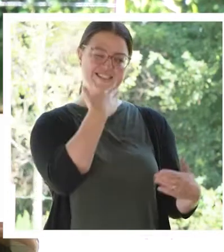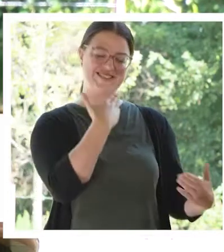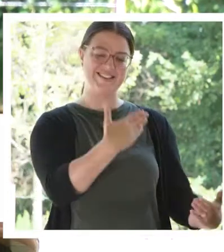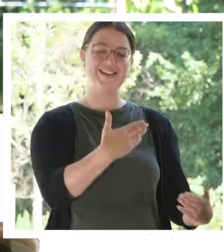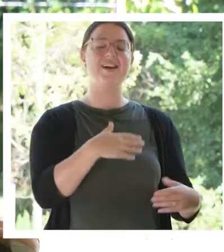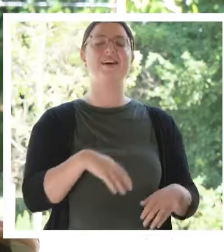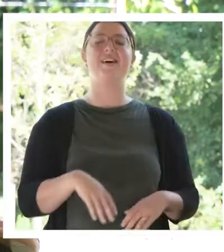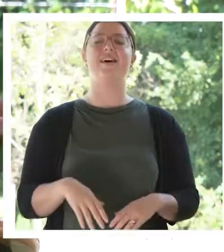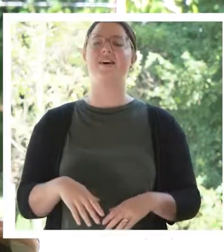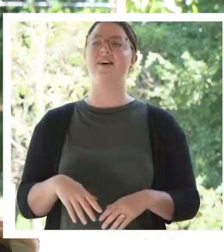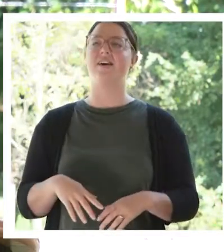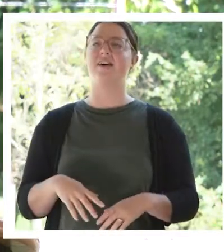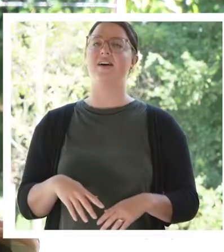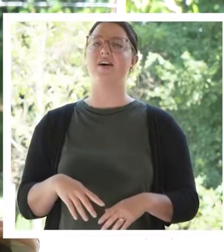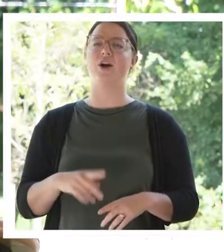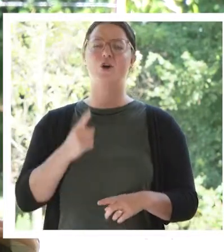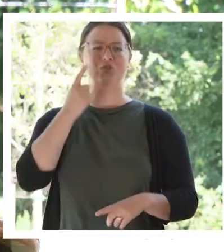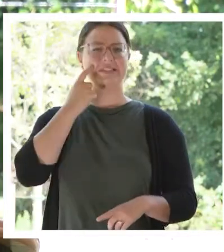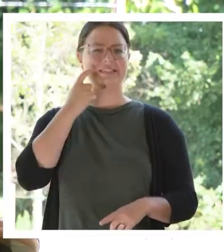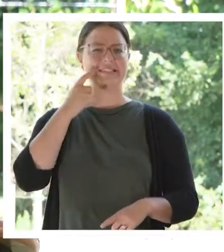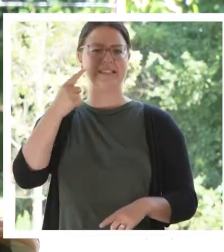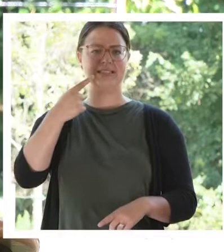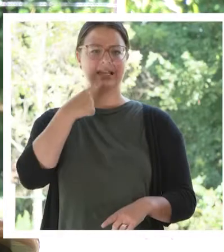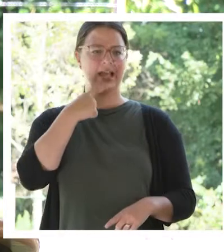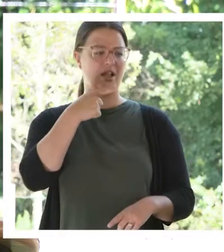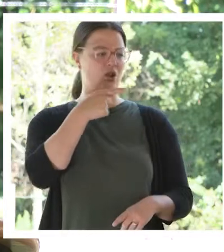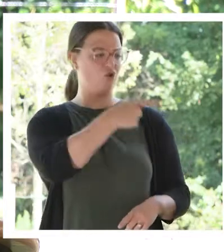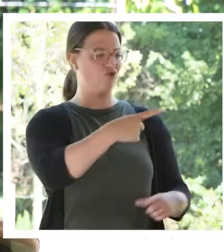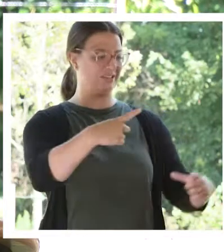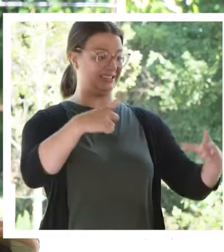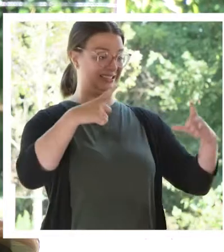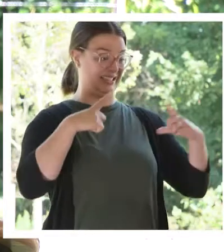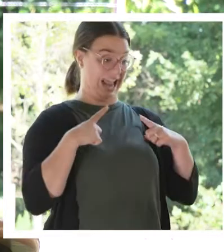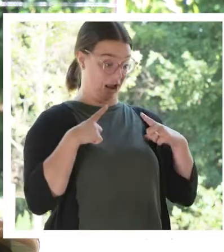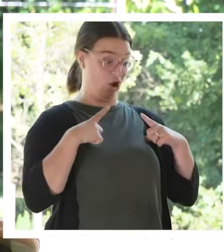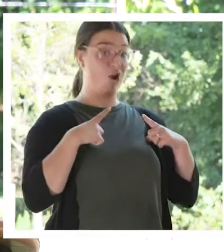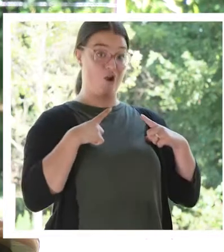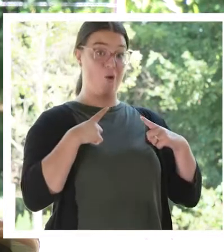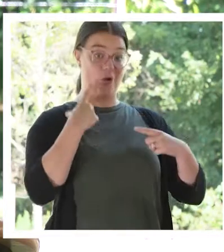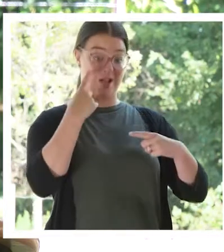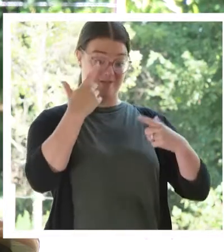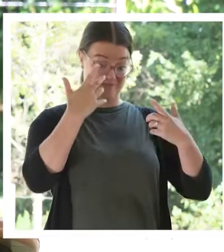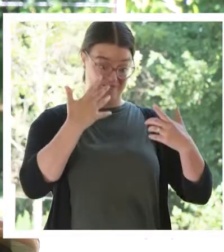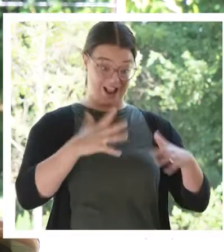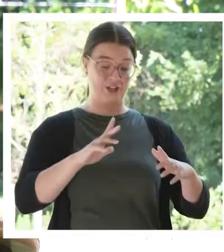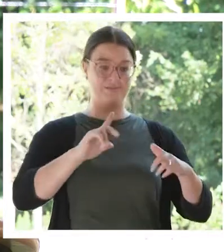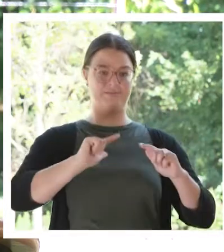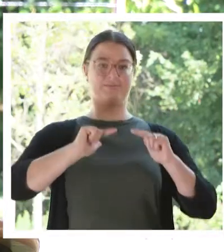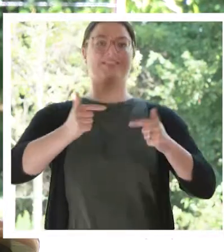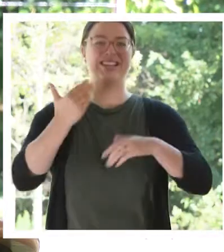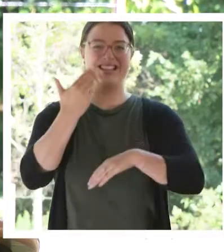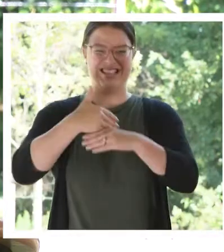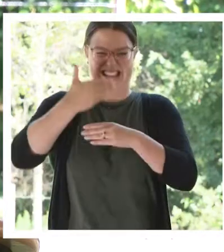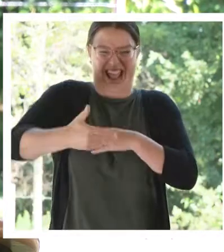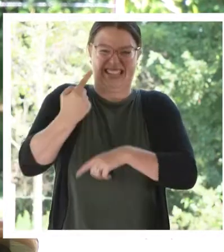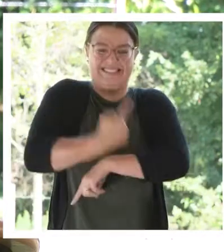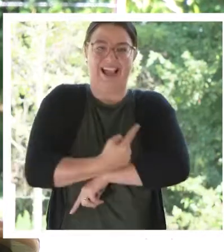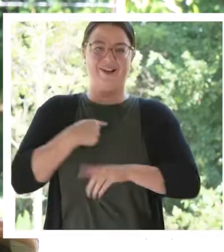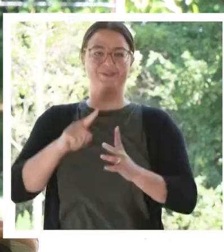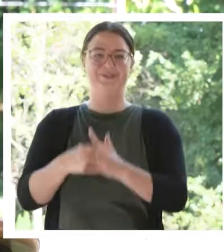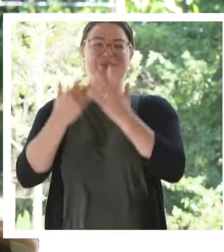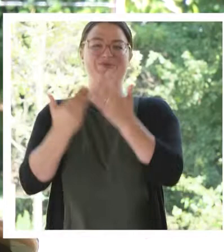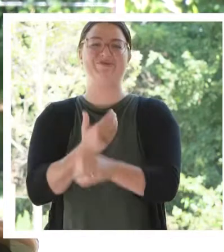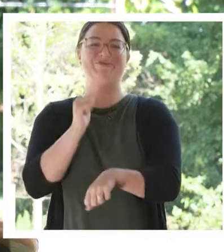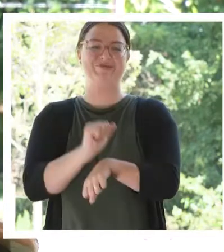recently, they said, you're crazy. I retired one day and I started another job the next. But Dr. Mandel, I would have to say that it has